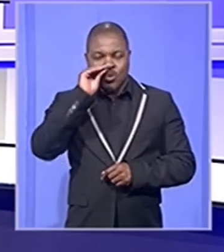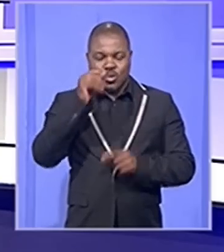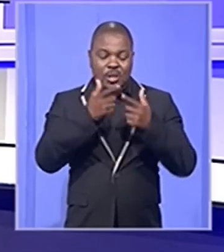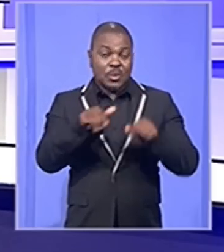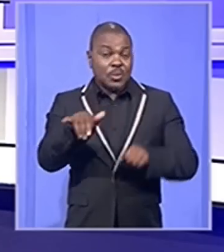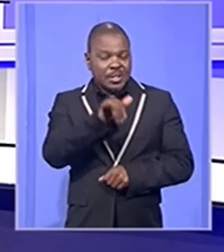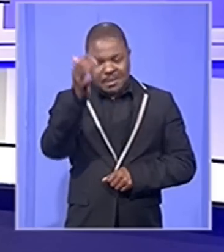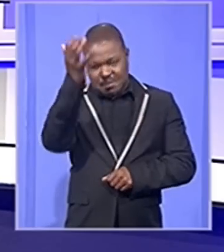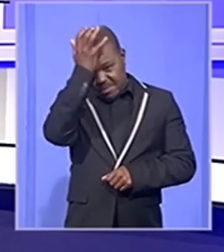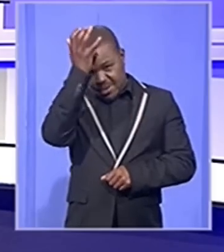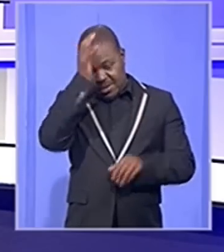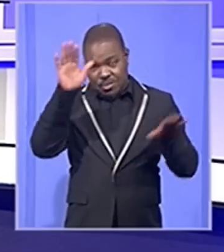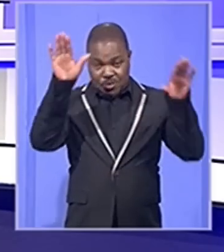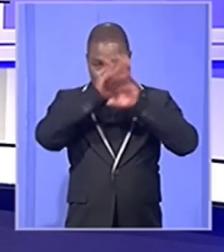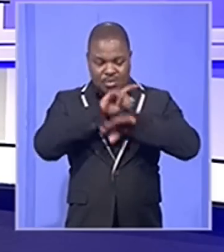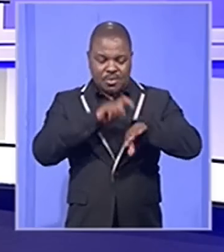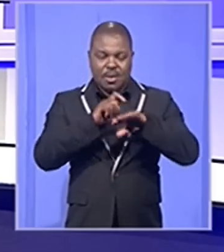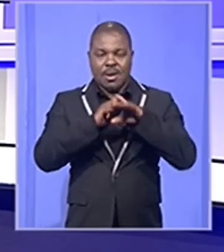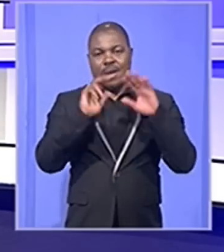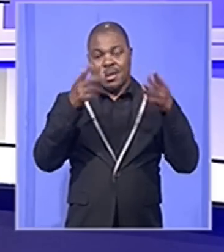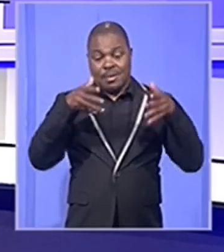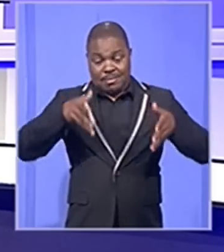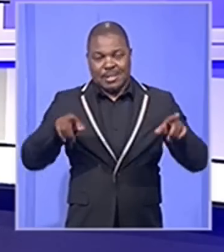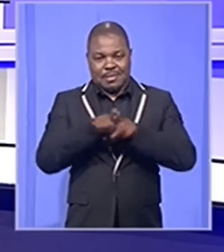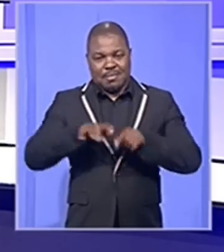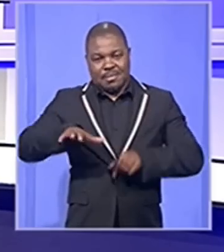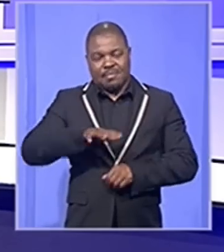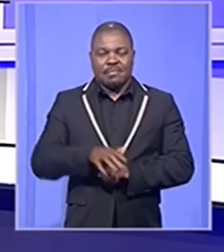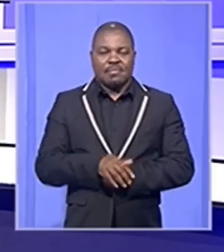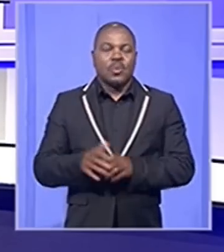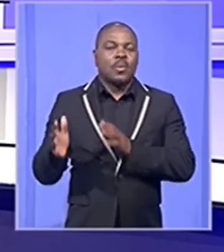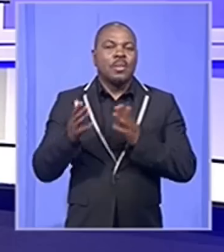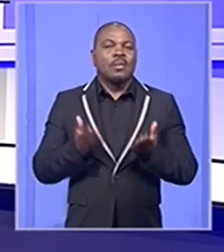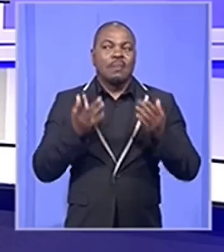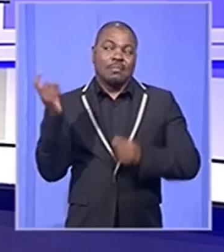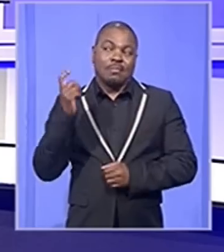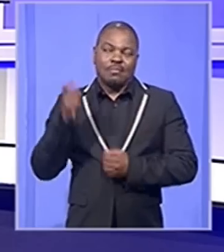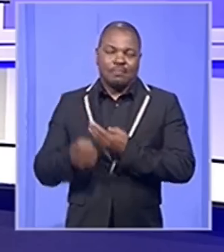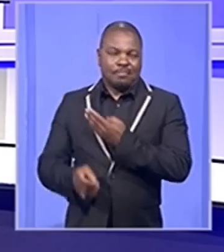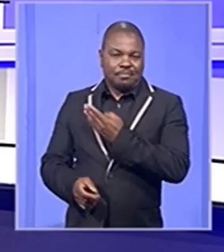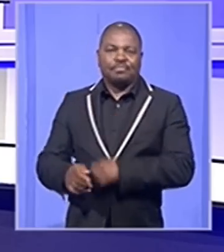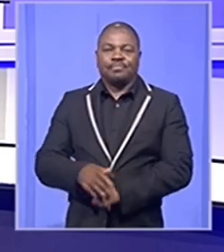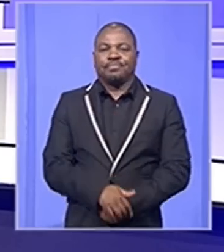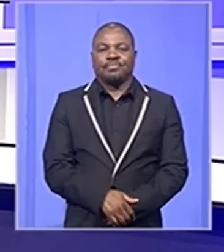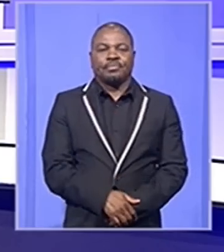Sepedi ka moso maitsiboa ura borobedi gona mo kanaleng e maemo a bosa a latela.